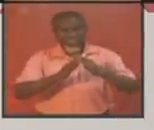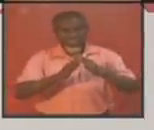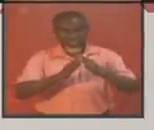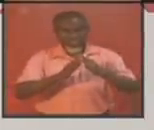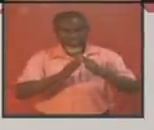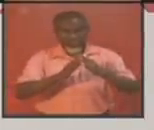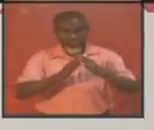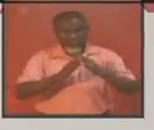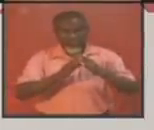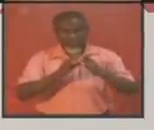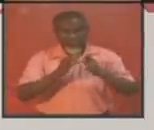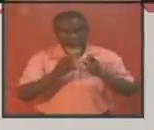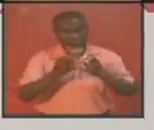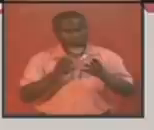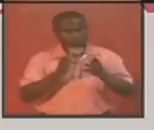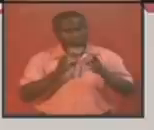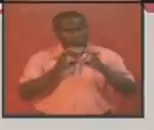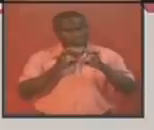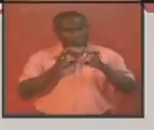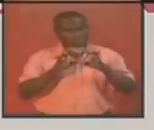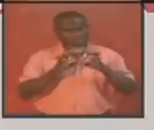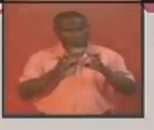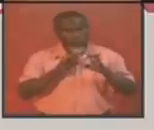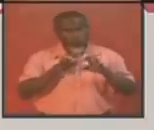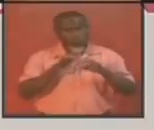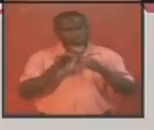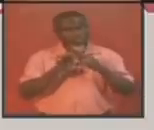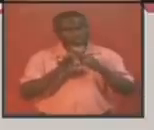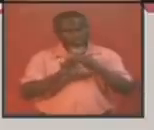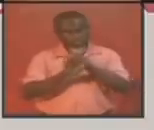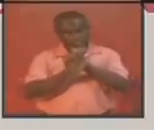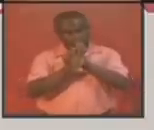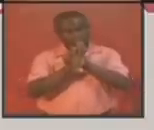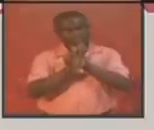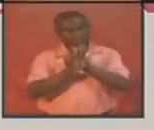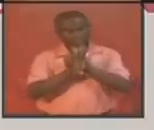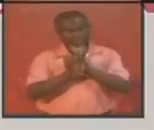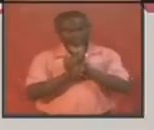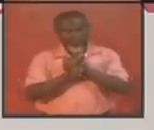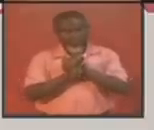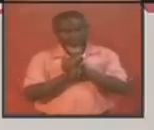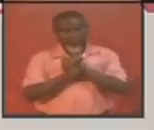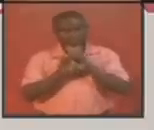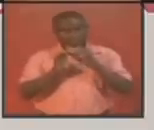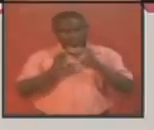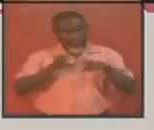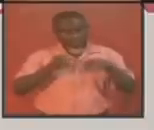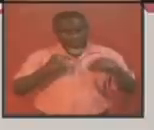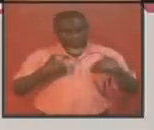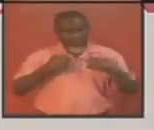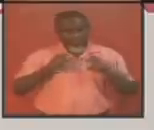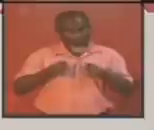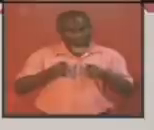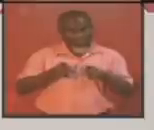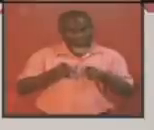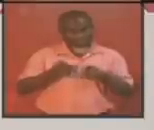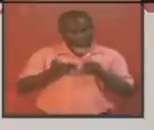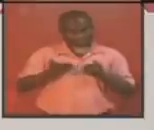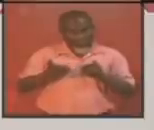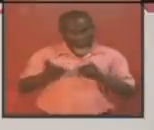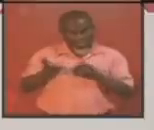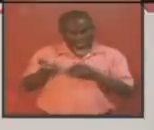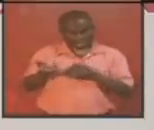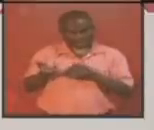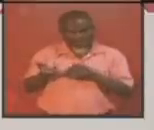the urban setting, and two, it requires that there's an immune naive population. Having the coverages down means that there's some naivety in